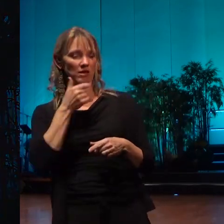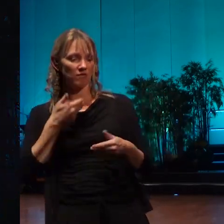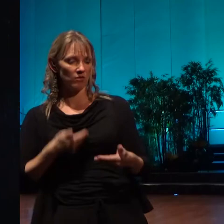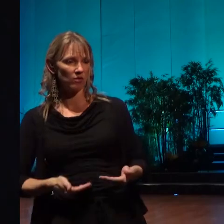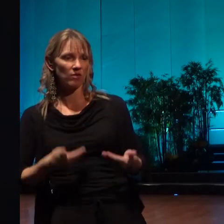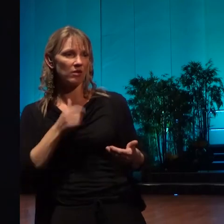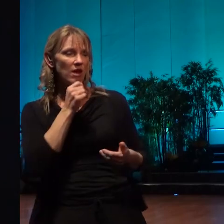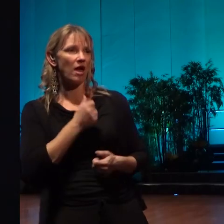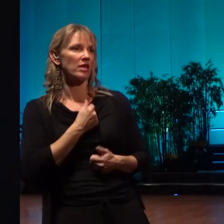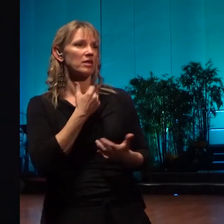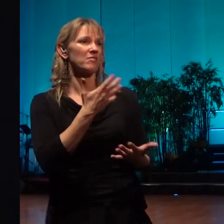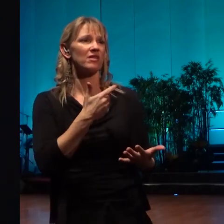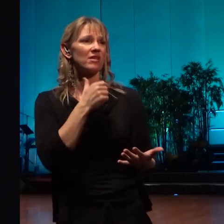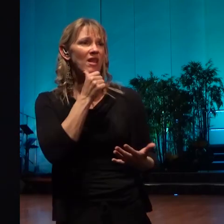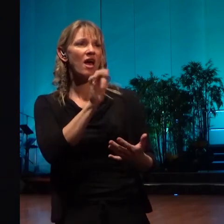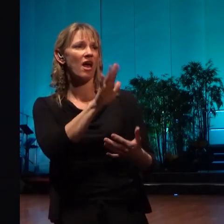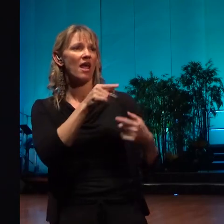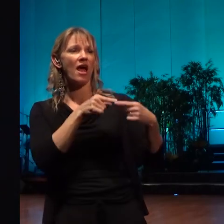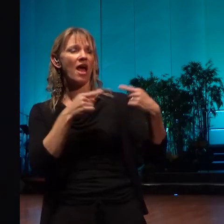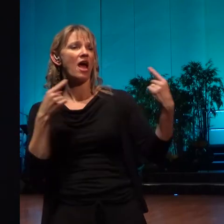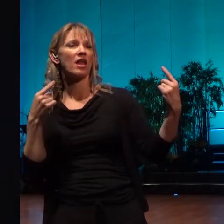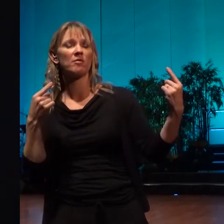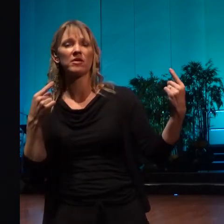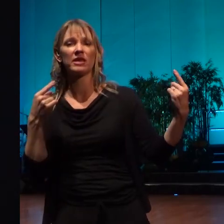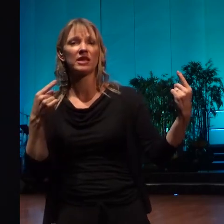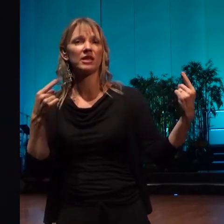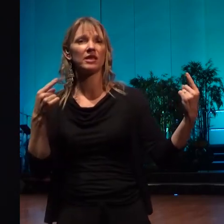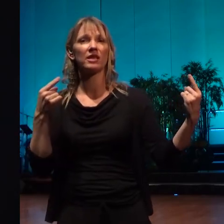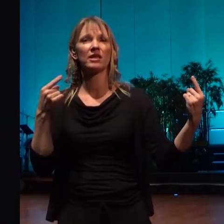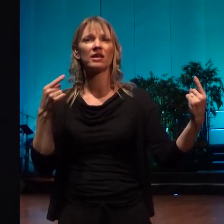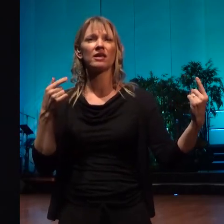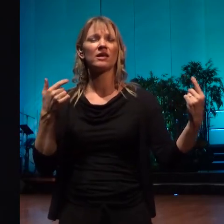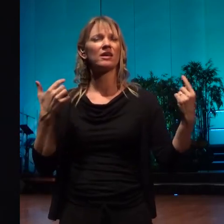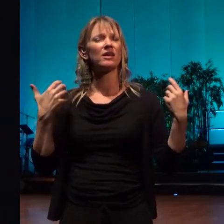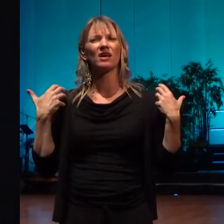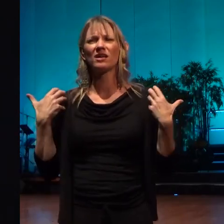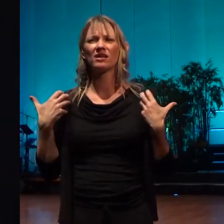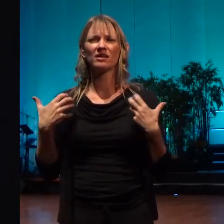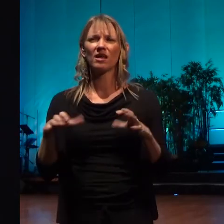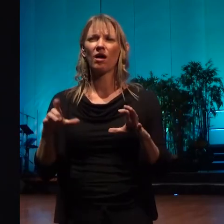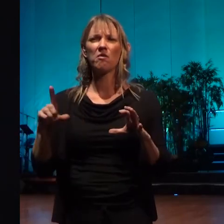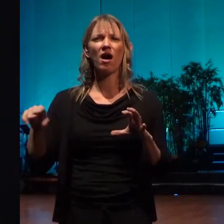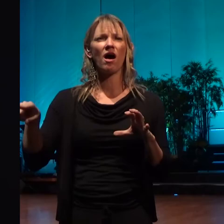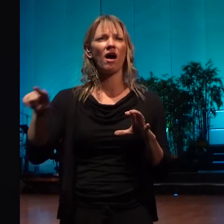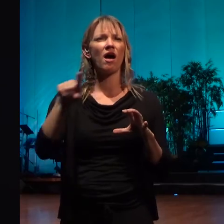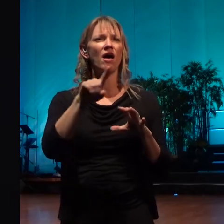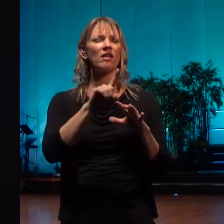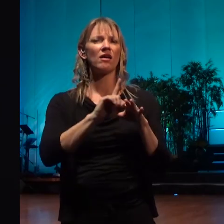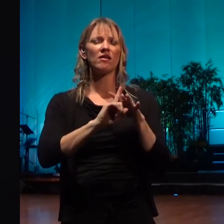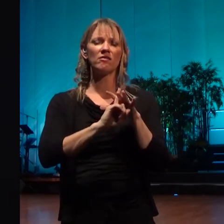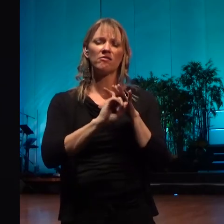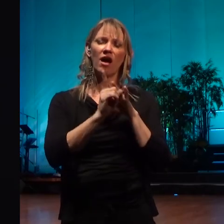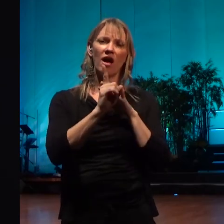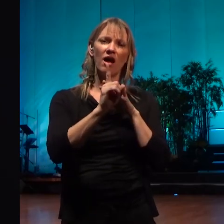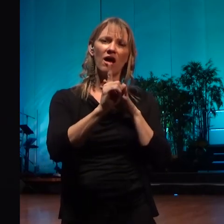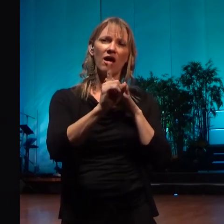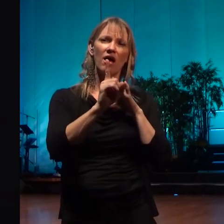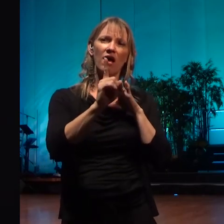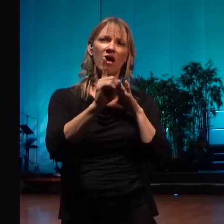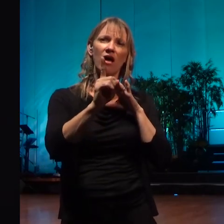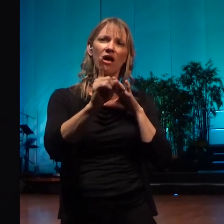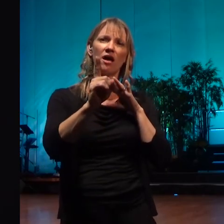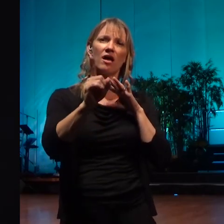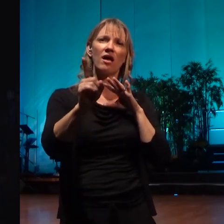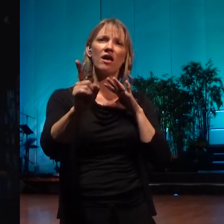I'm not your enemy. I don't want you to run away. I've